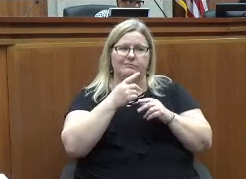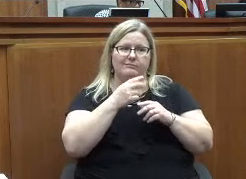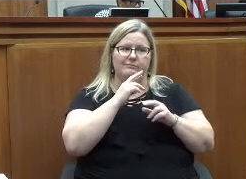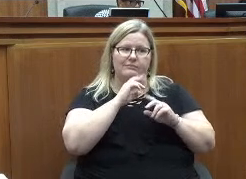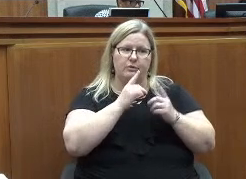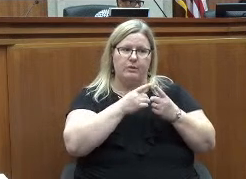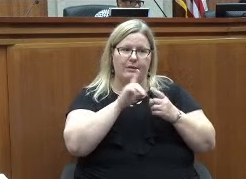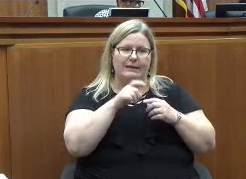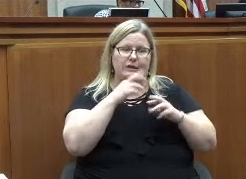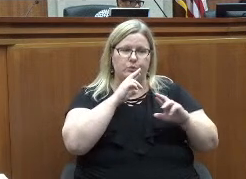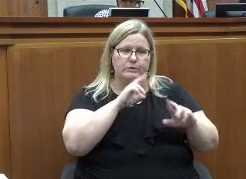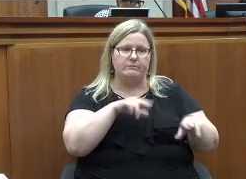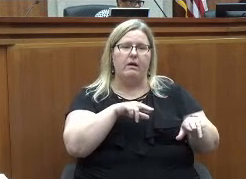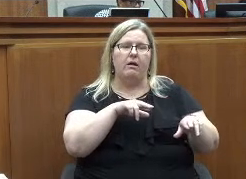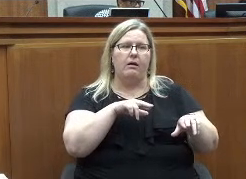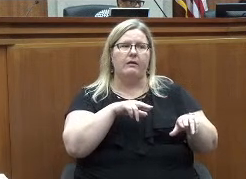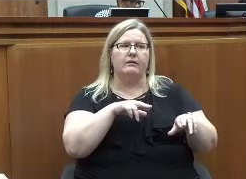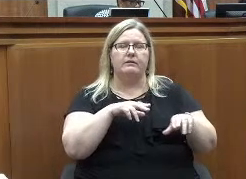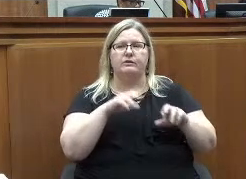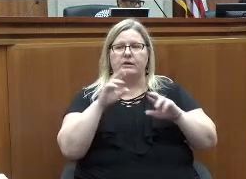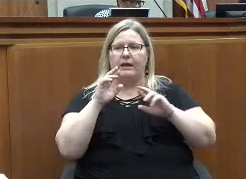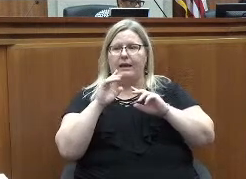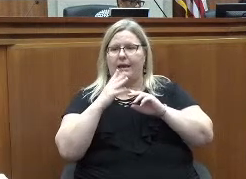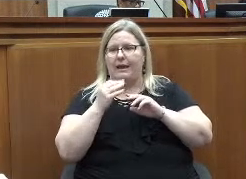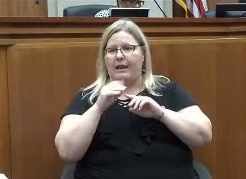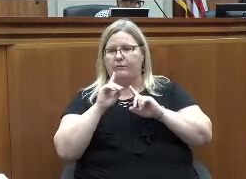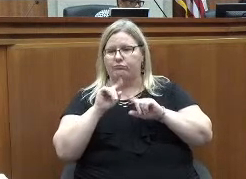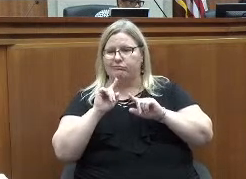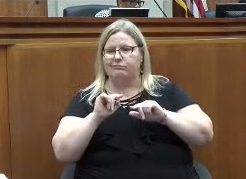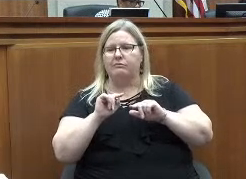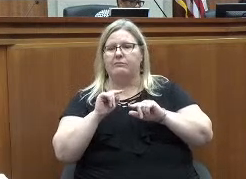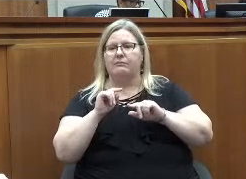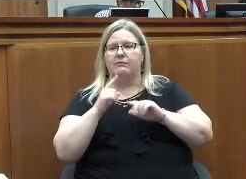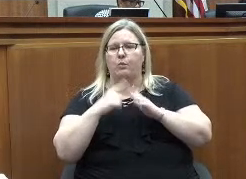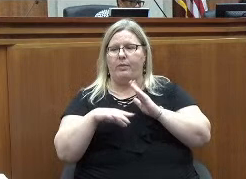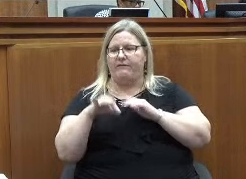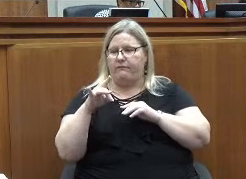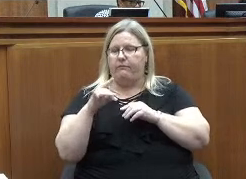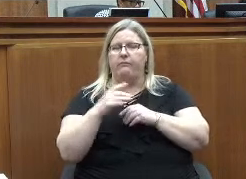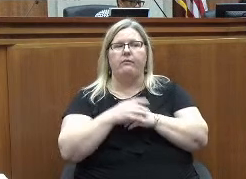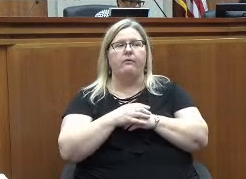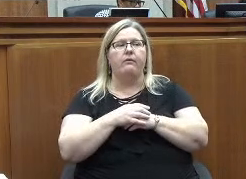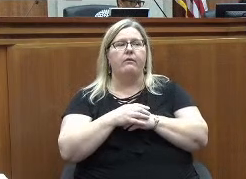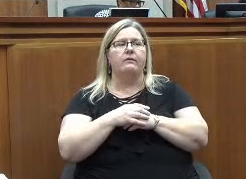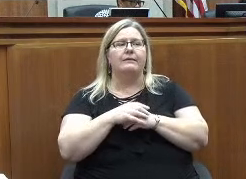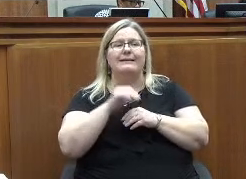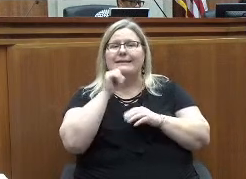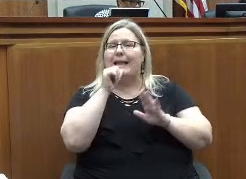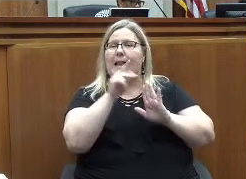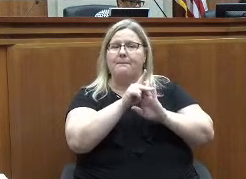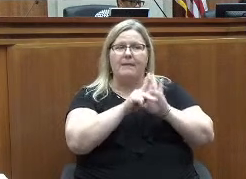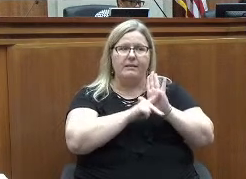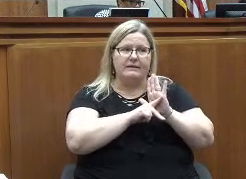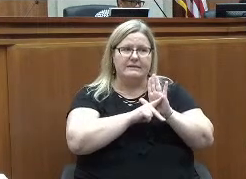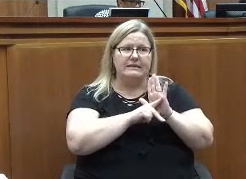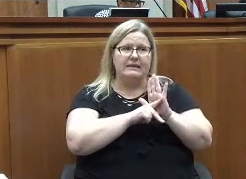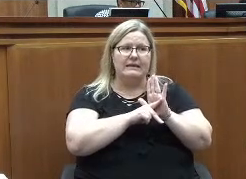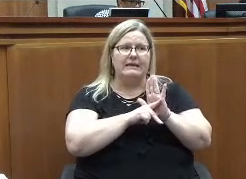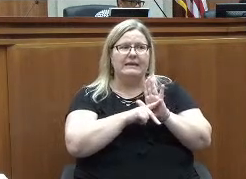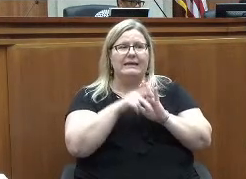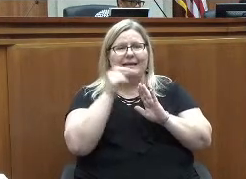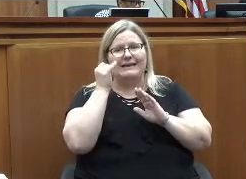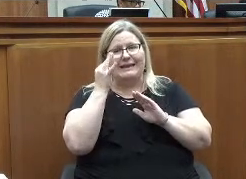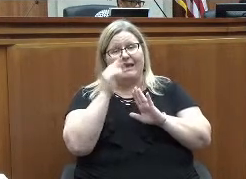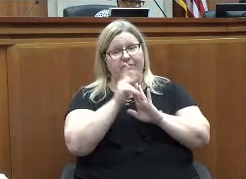respond in response to those findings. So it is not a policy. If it were